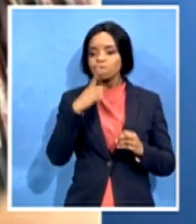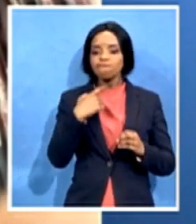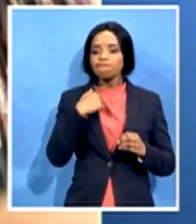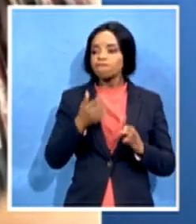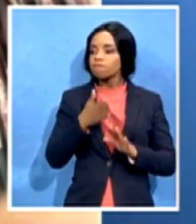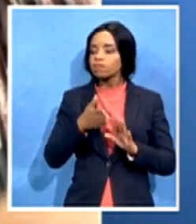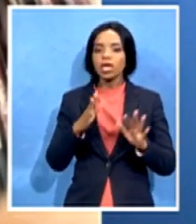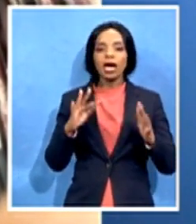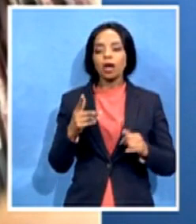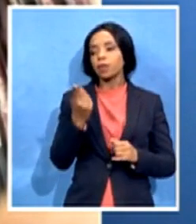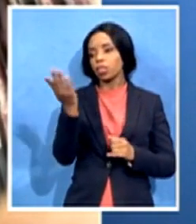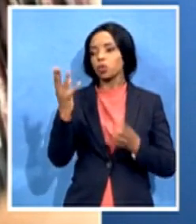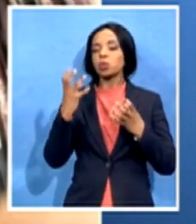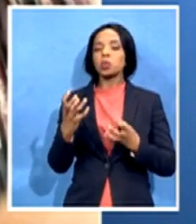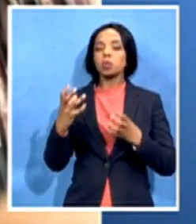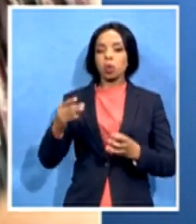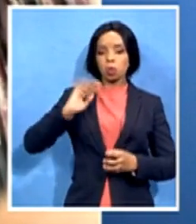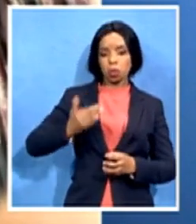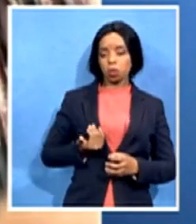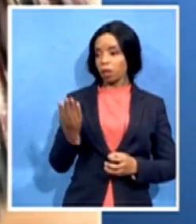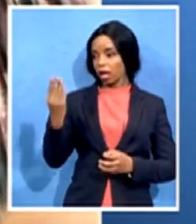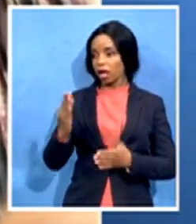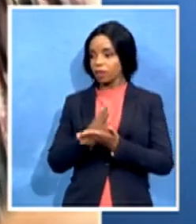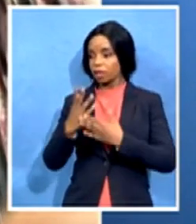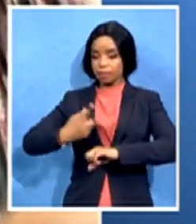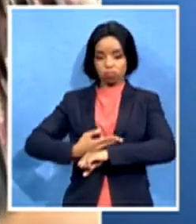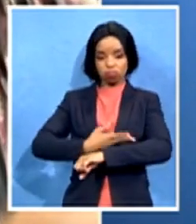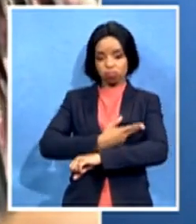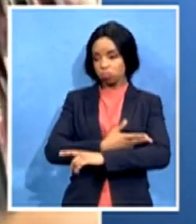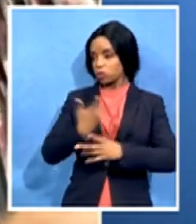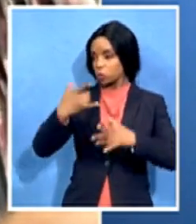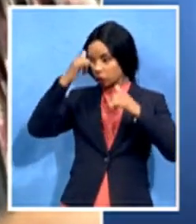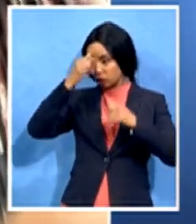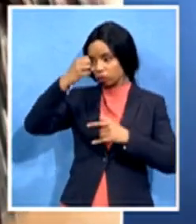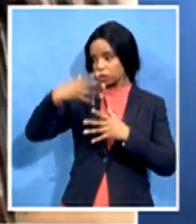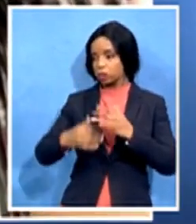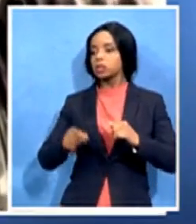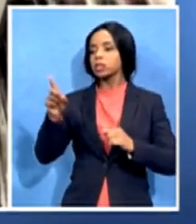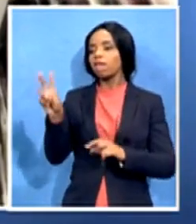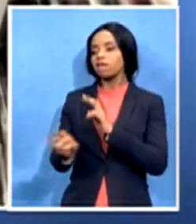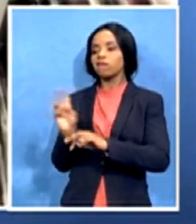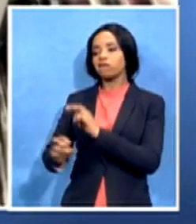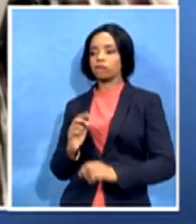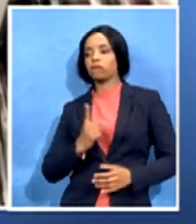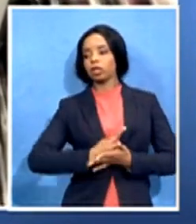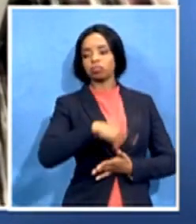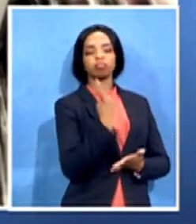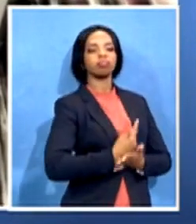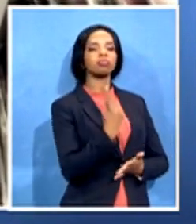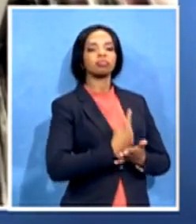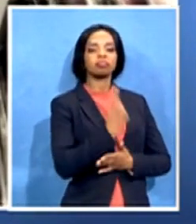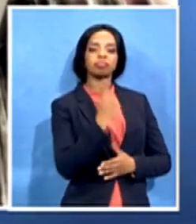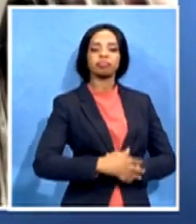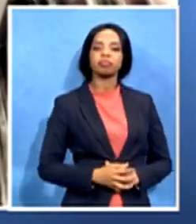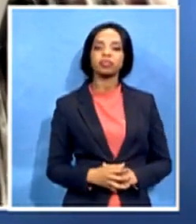livestock and then they can make money from those livestock. So during the meeting, I understand that the South African Police